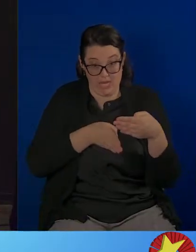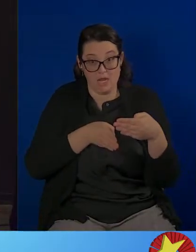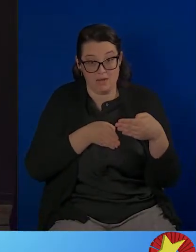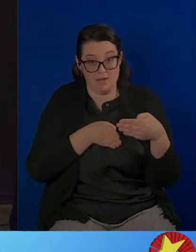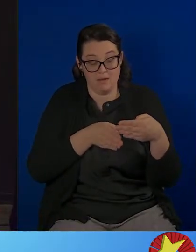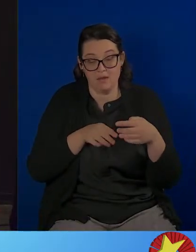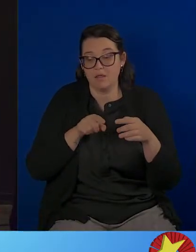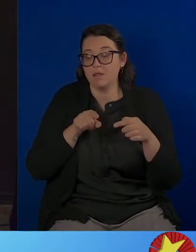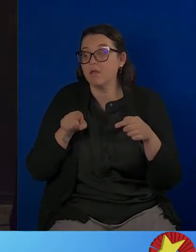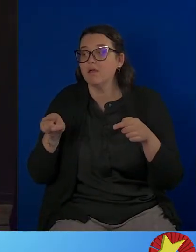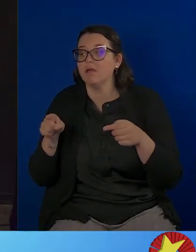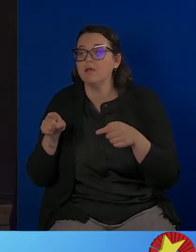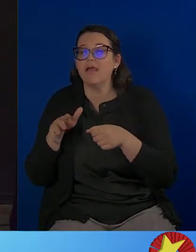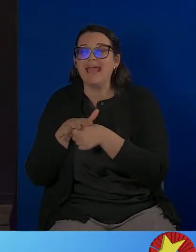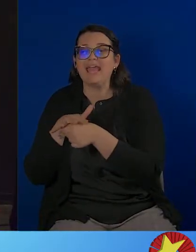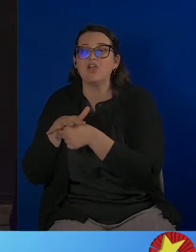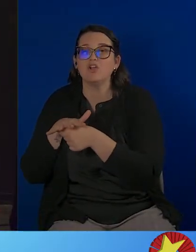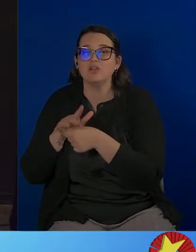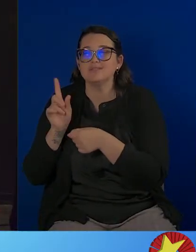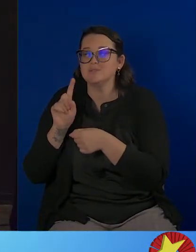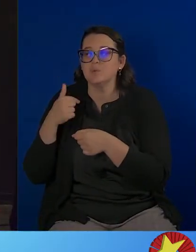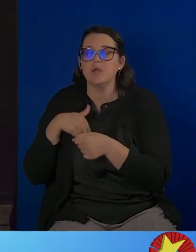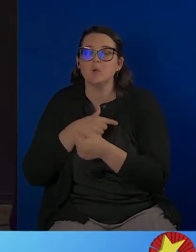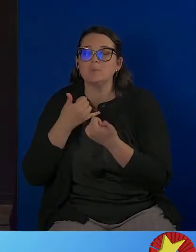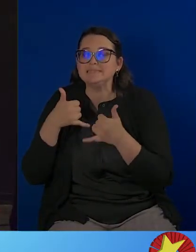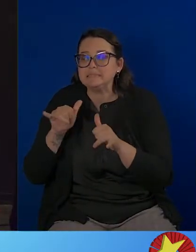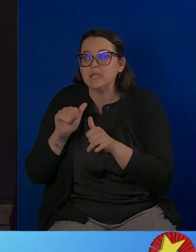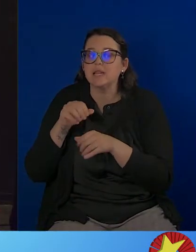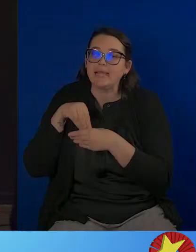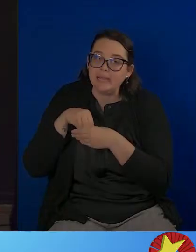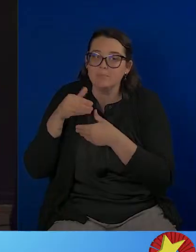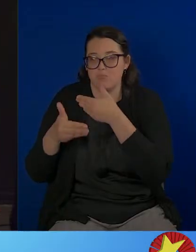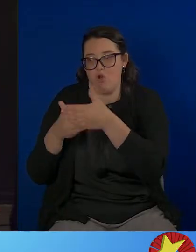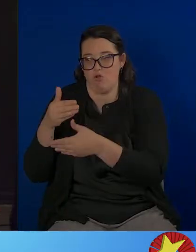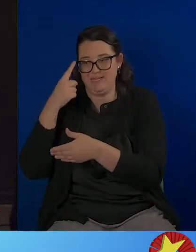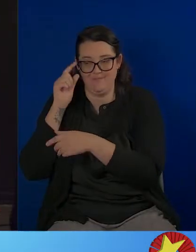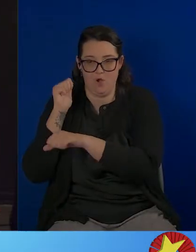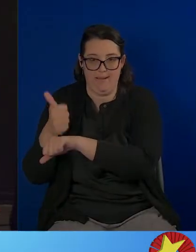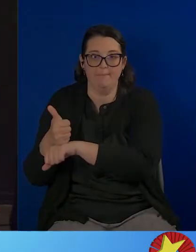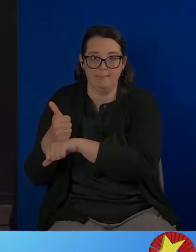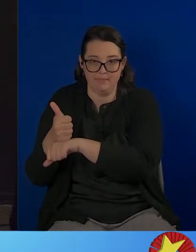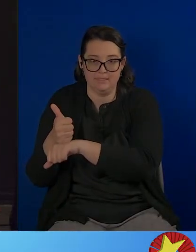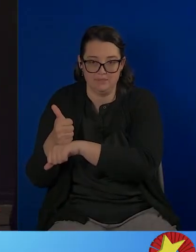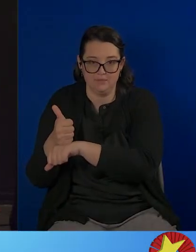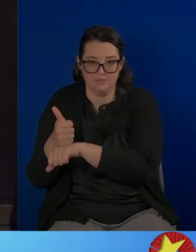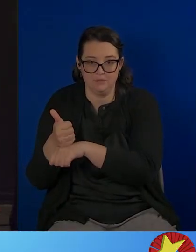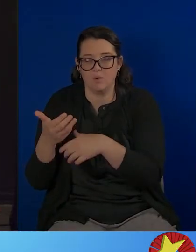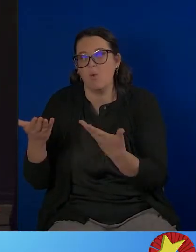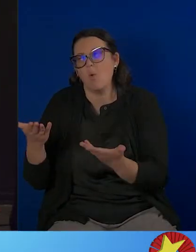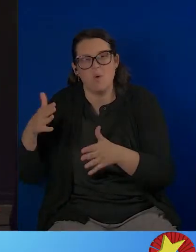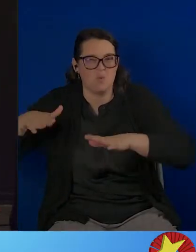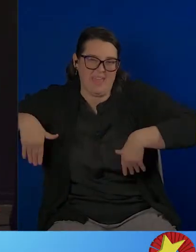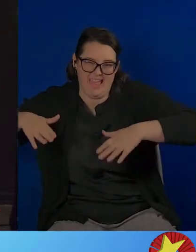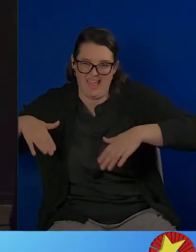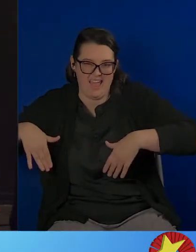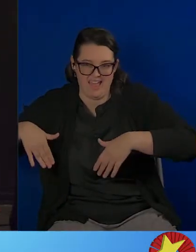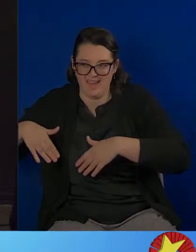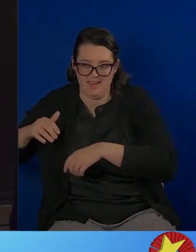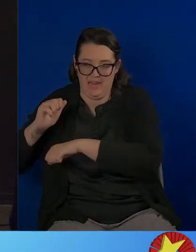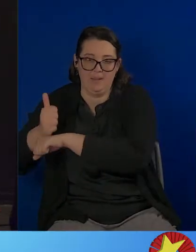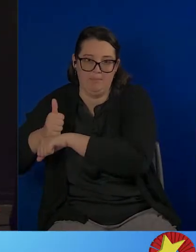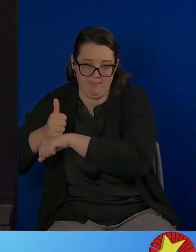as well as areas where we were still in progress of implementation or we had not yet begun